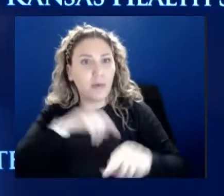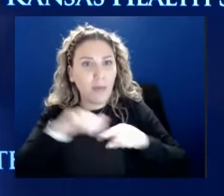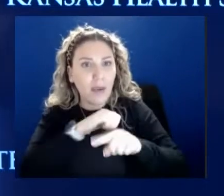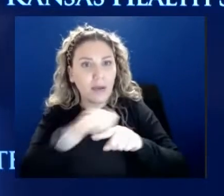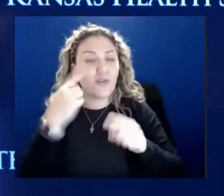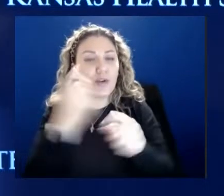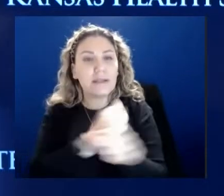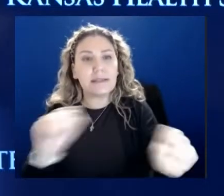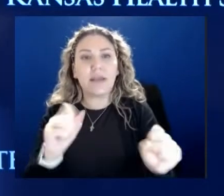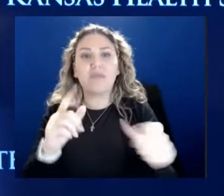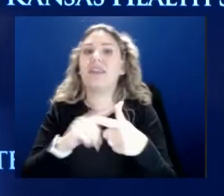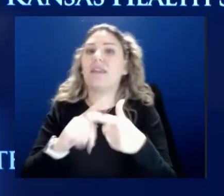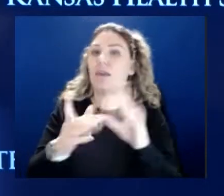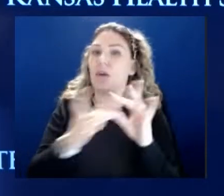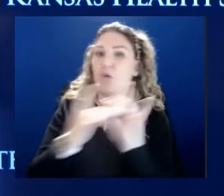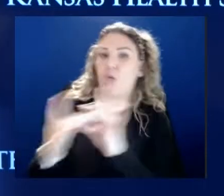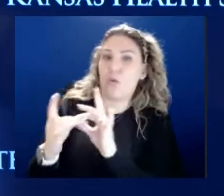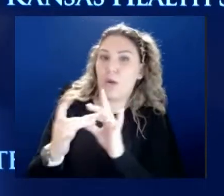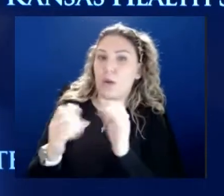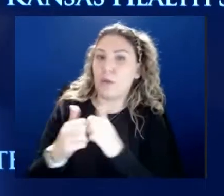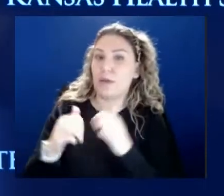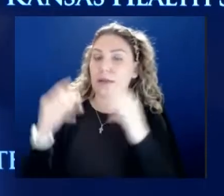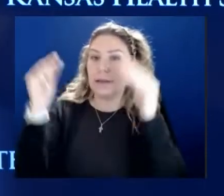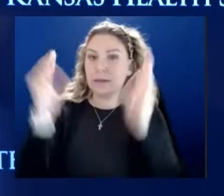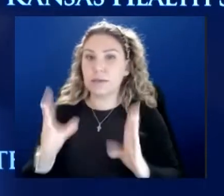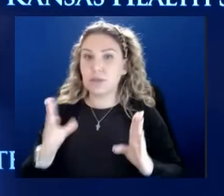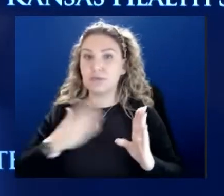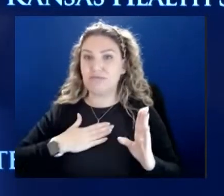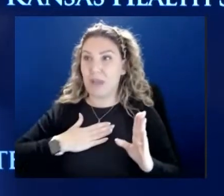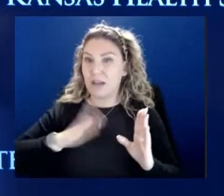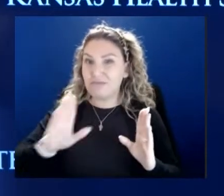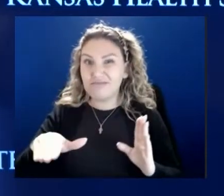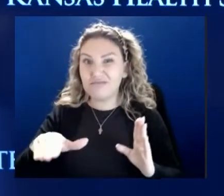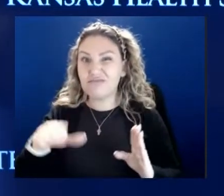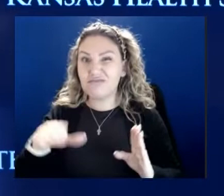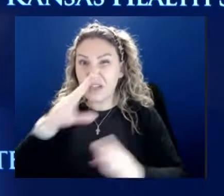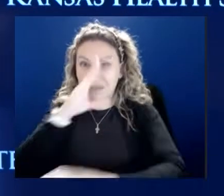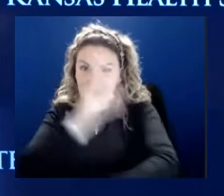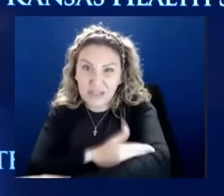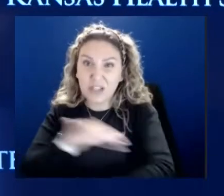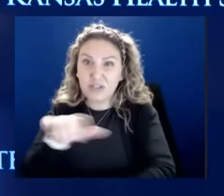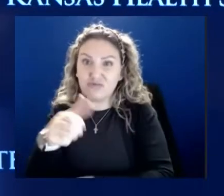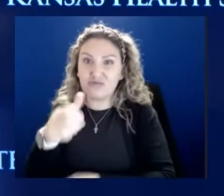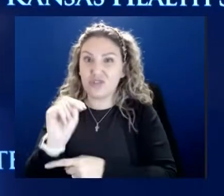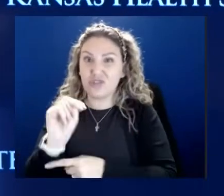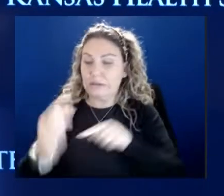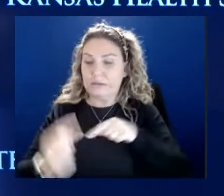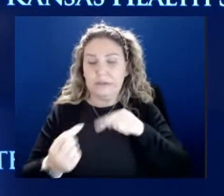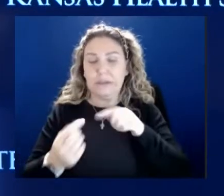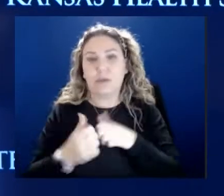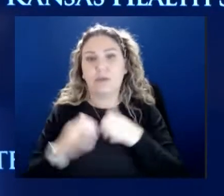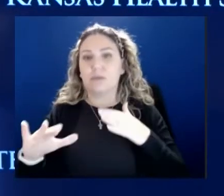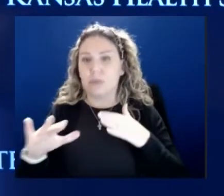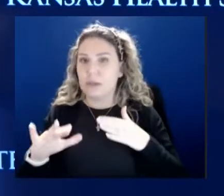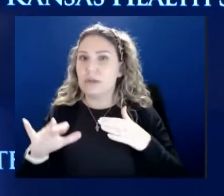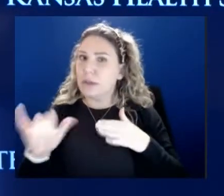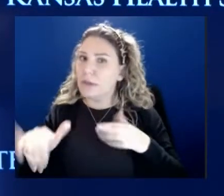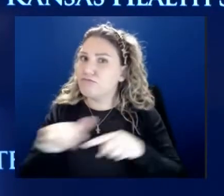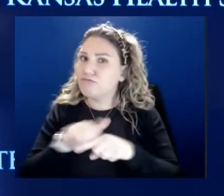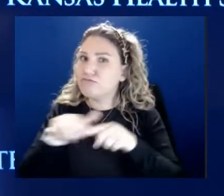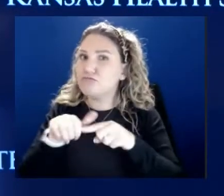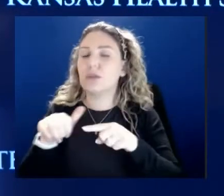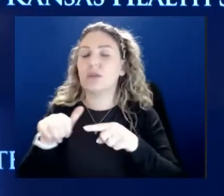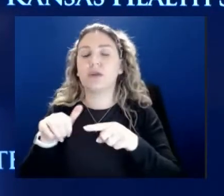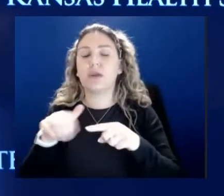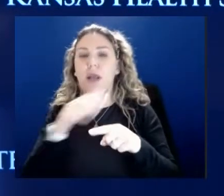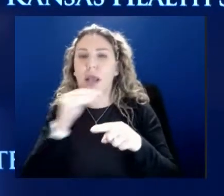the teacher that, my son John has a struggle with this, and so I've told John, and then the kiddo can know maybe to go to the teacher